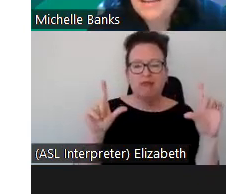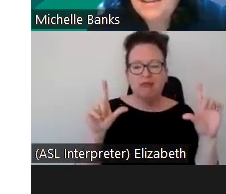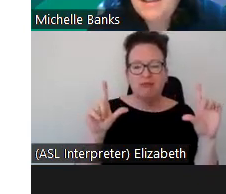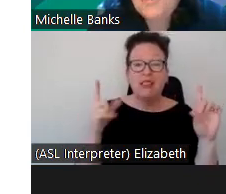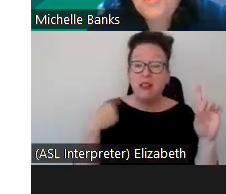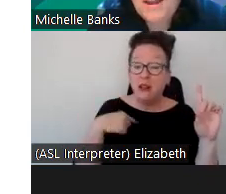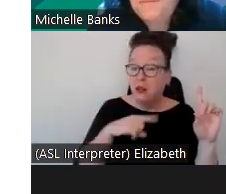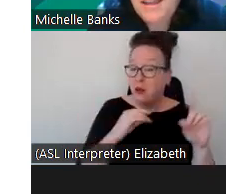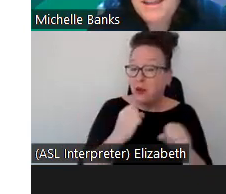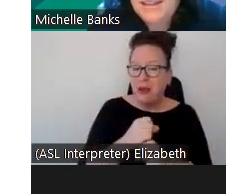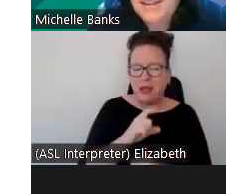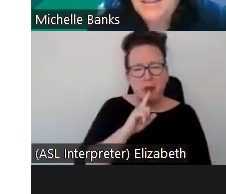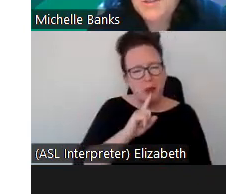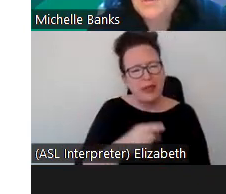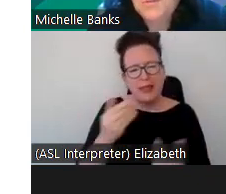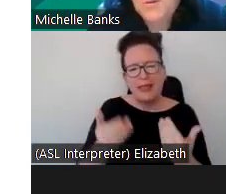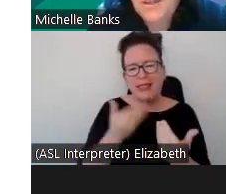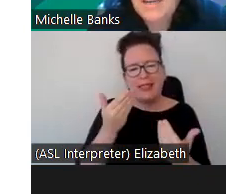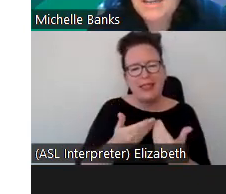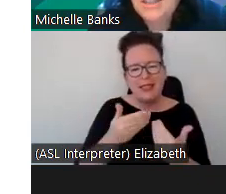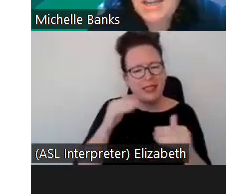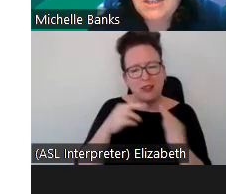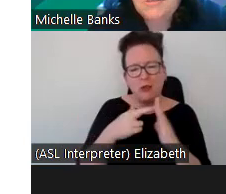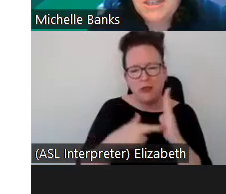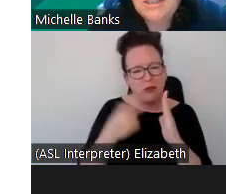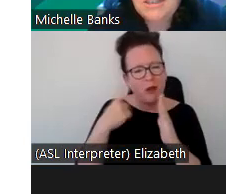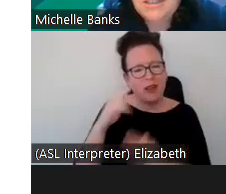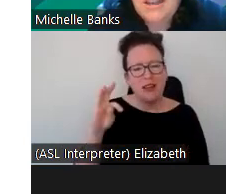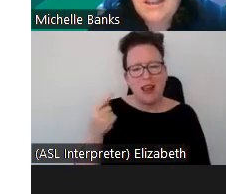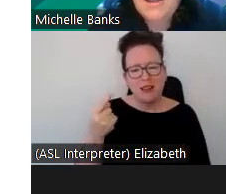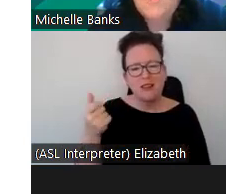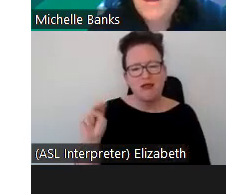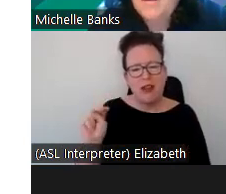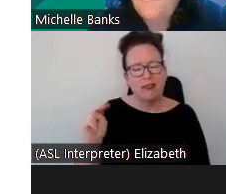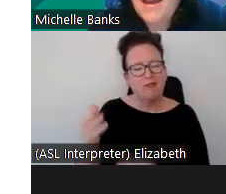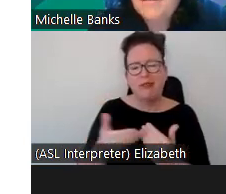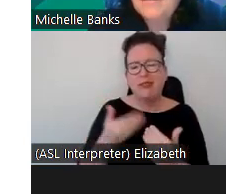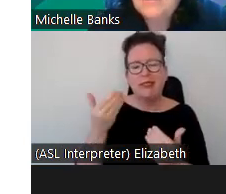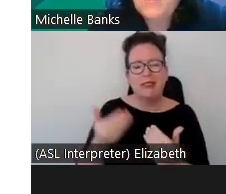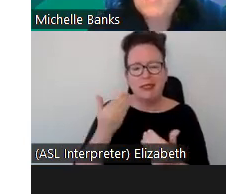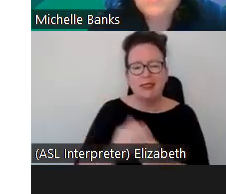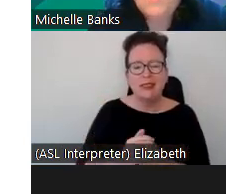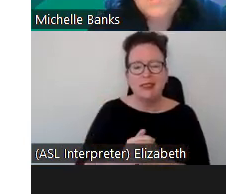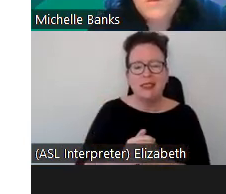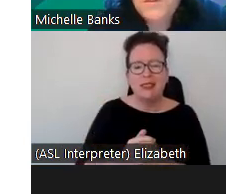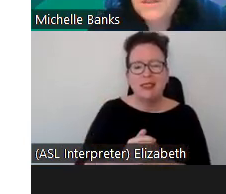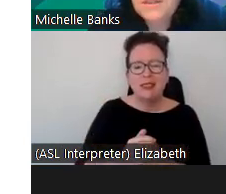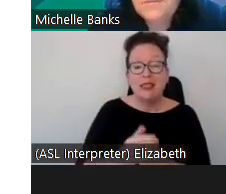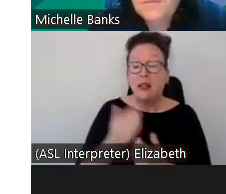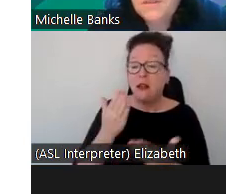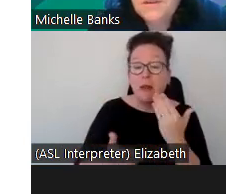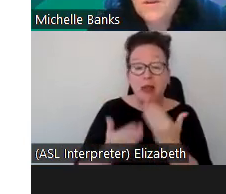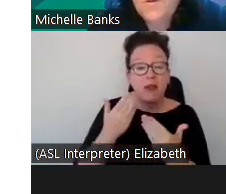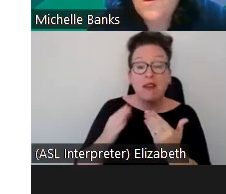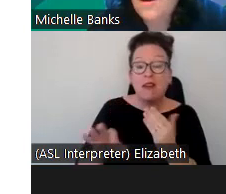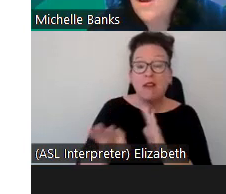it incredibly easy to enroll in NextGen Careers. You may have found, maybe through school